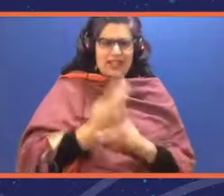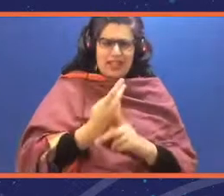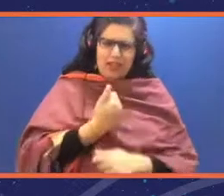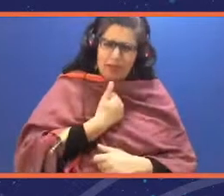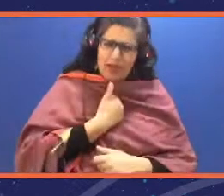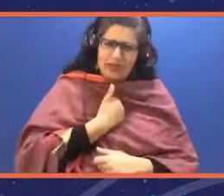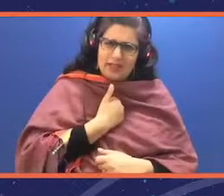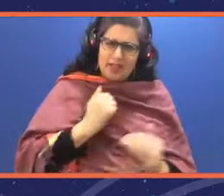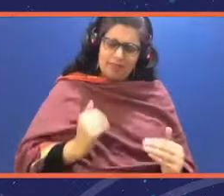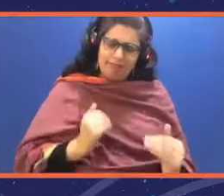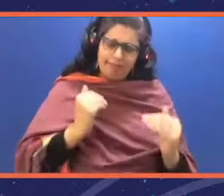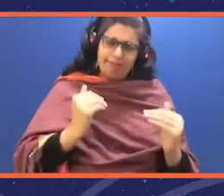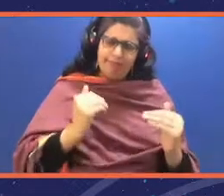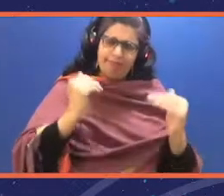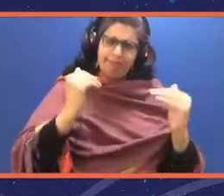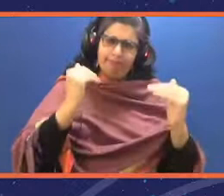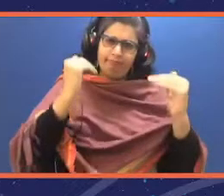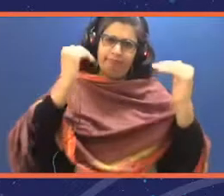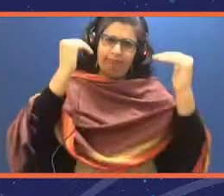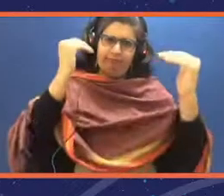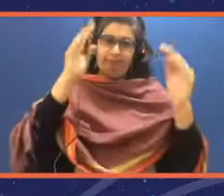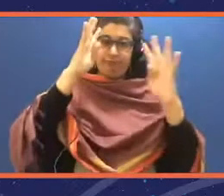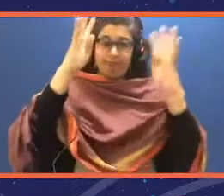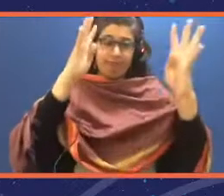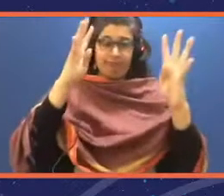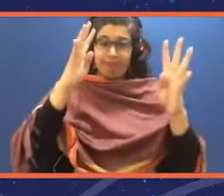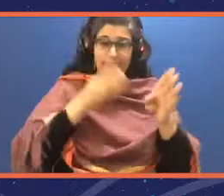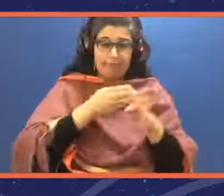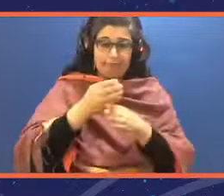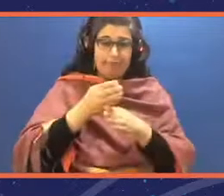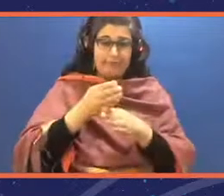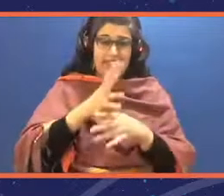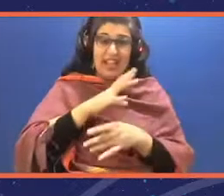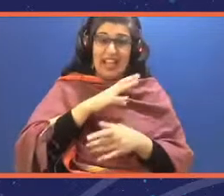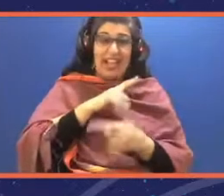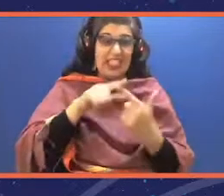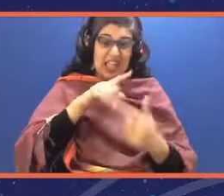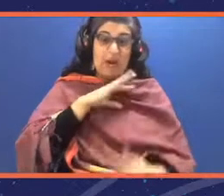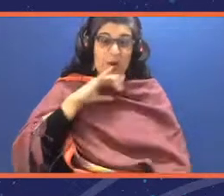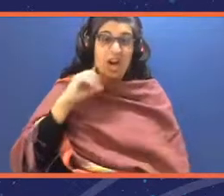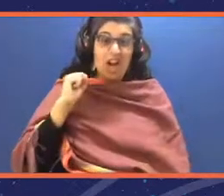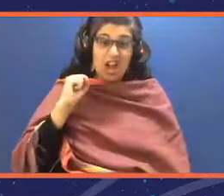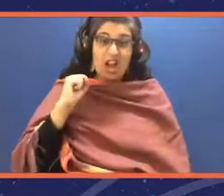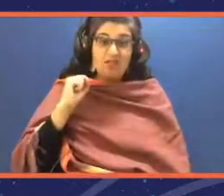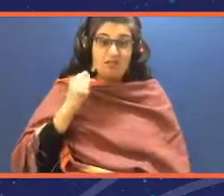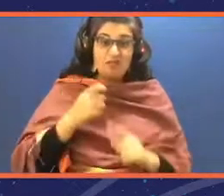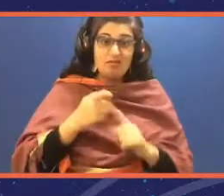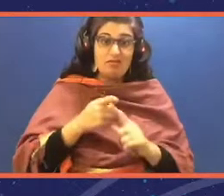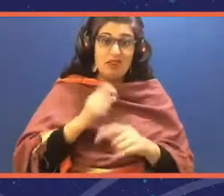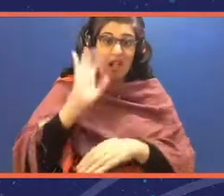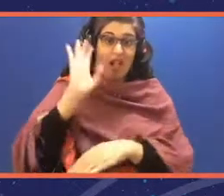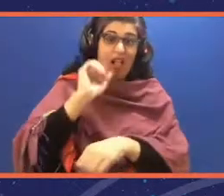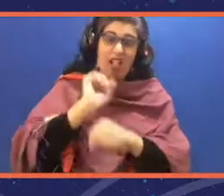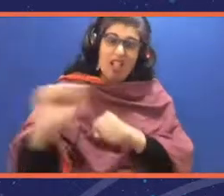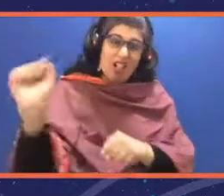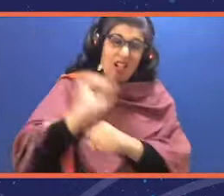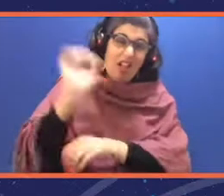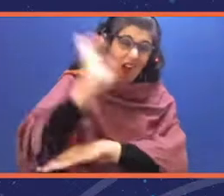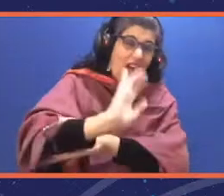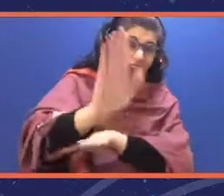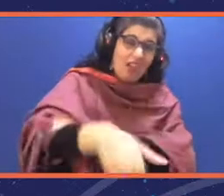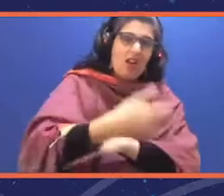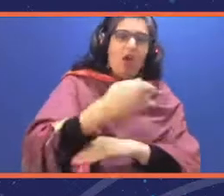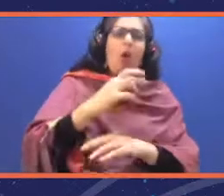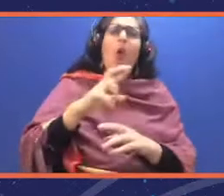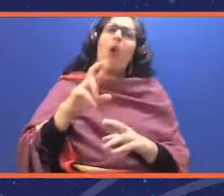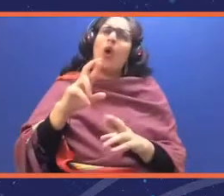own corporate creative career and probably burn out from the hours, or take a risk and figure out what is it like